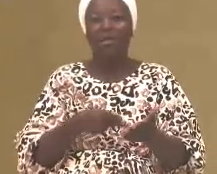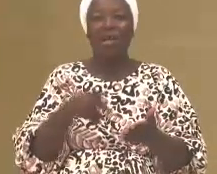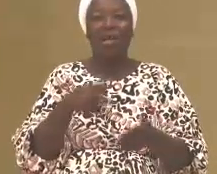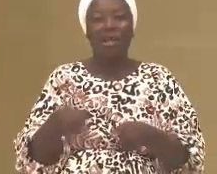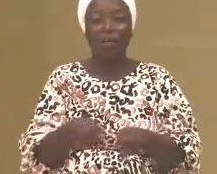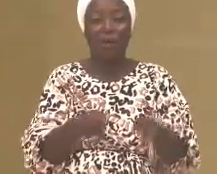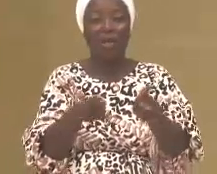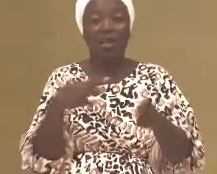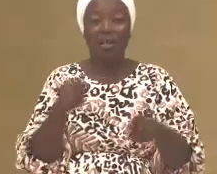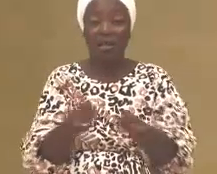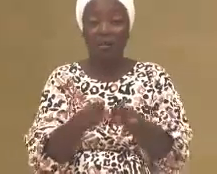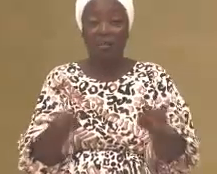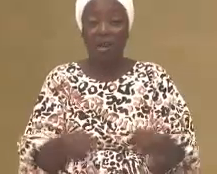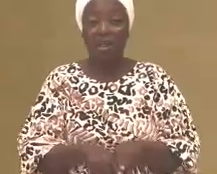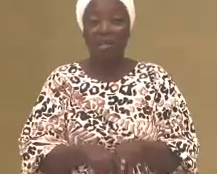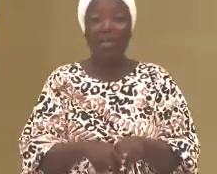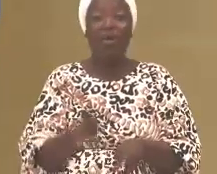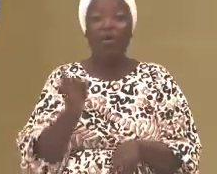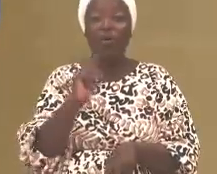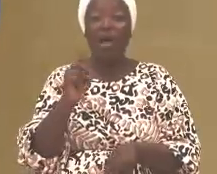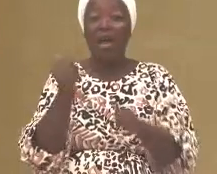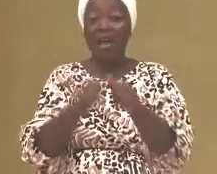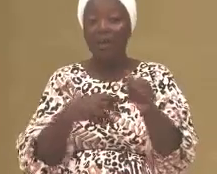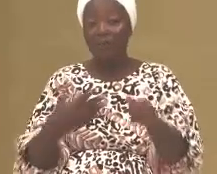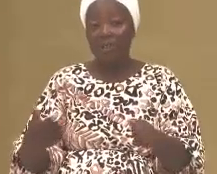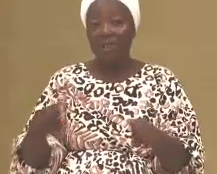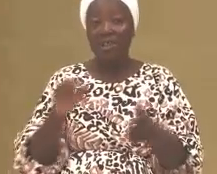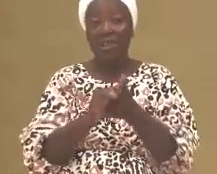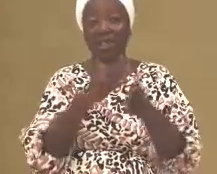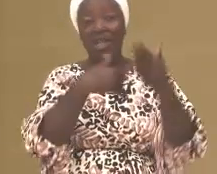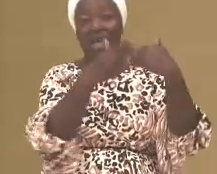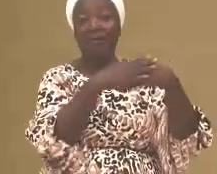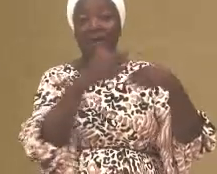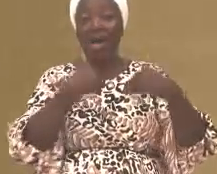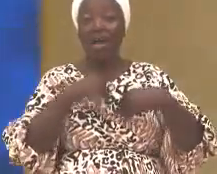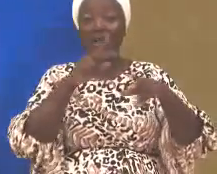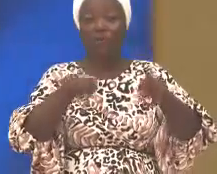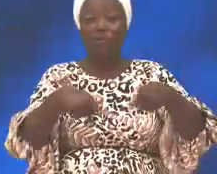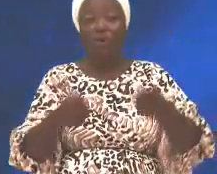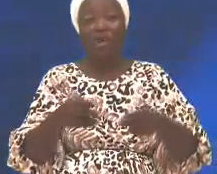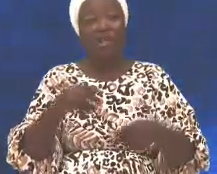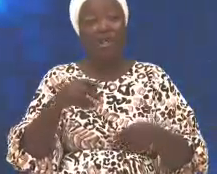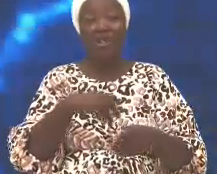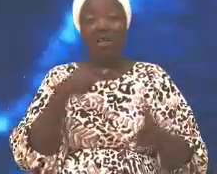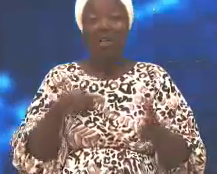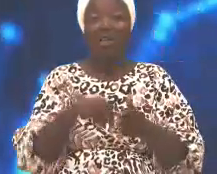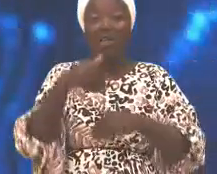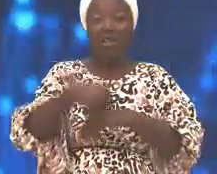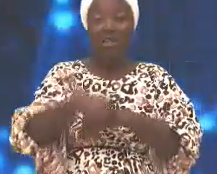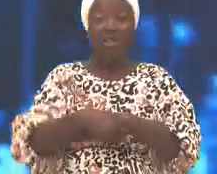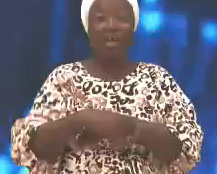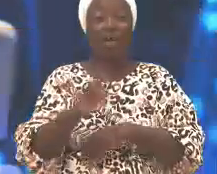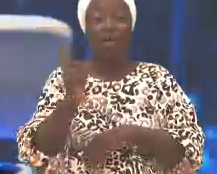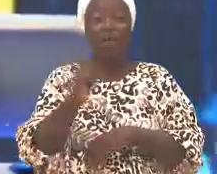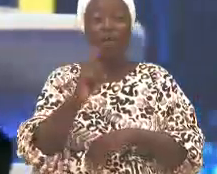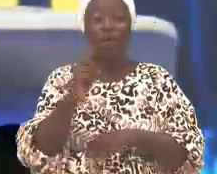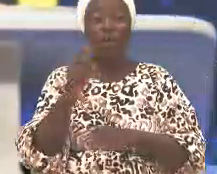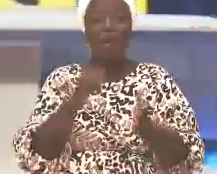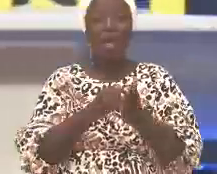where everything heaven has provided tonight, where it will be given unto